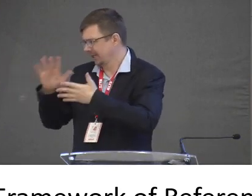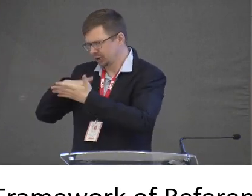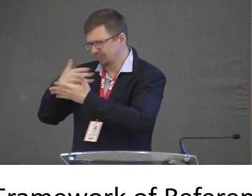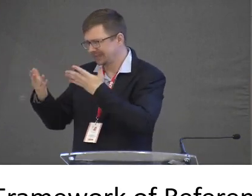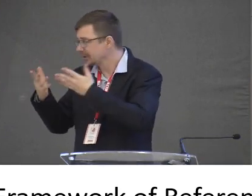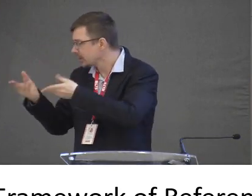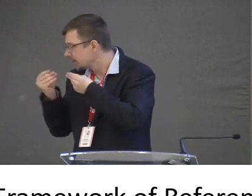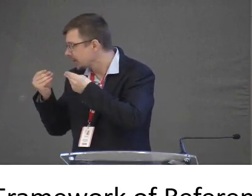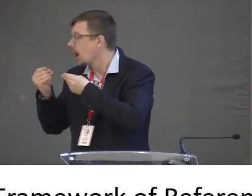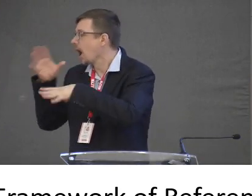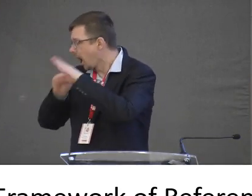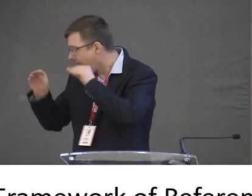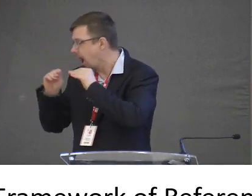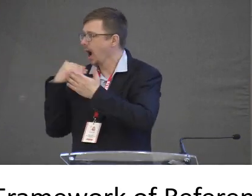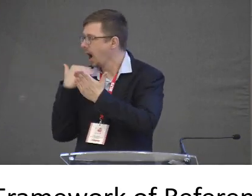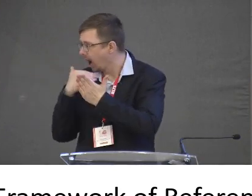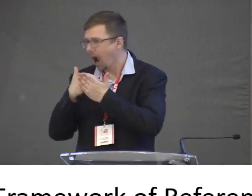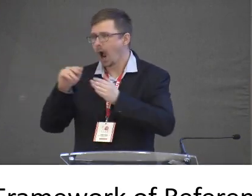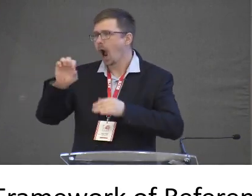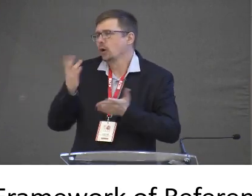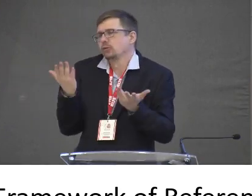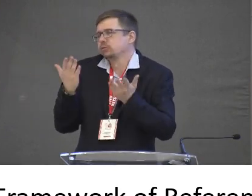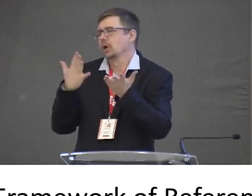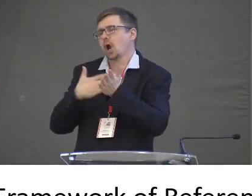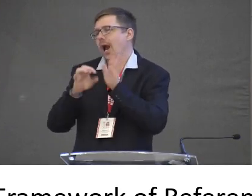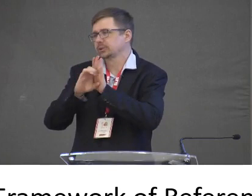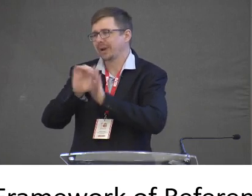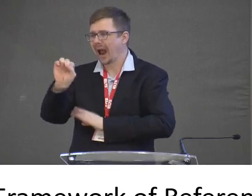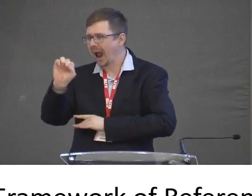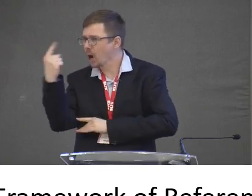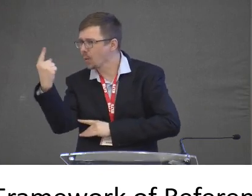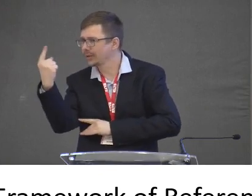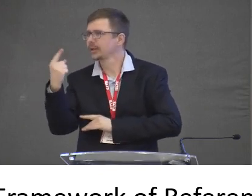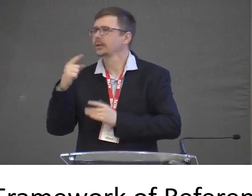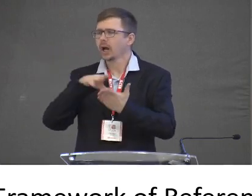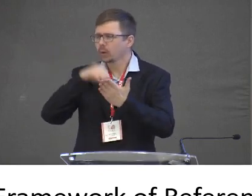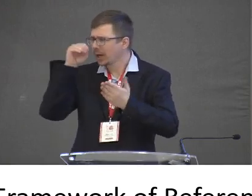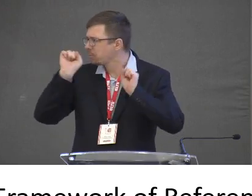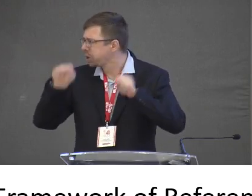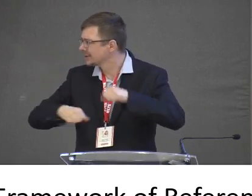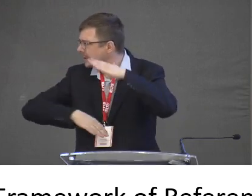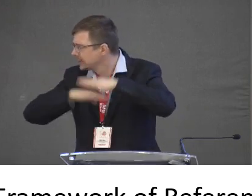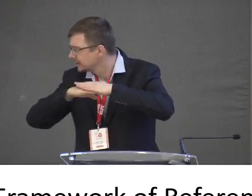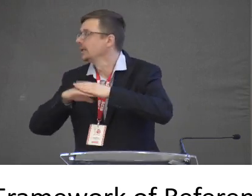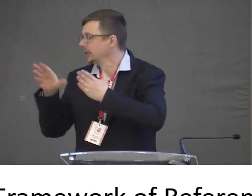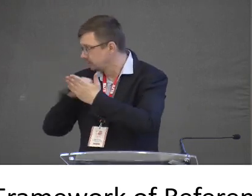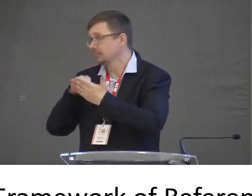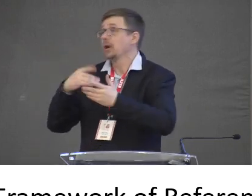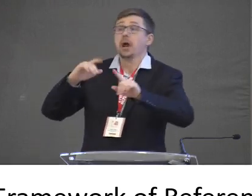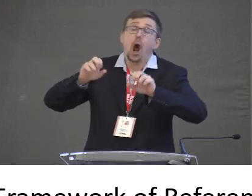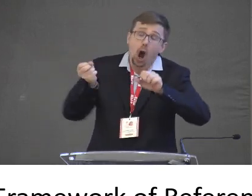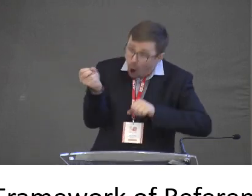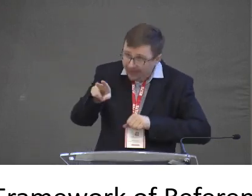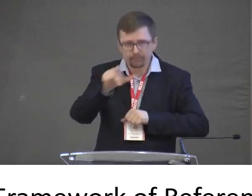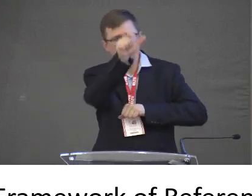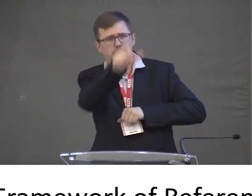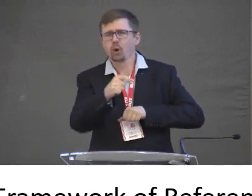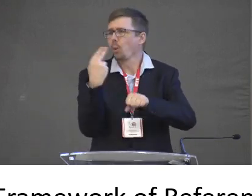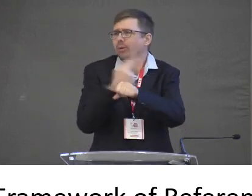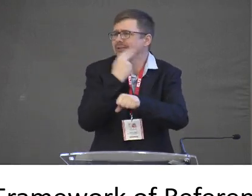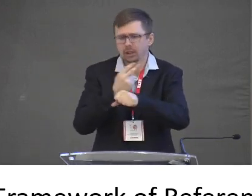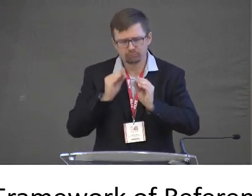A For example,